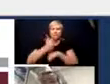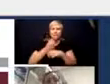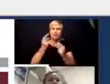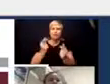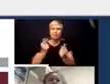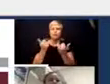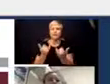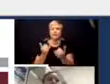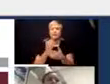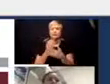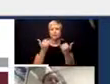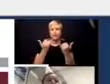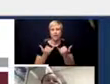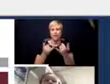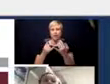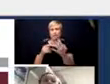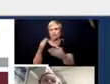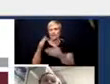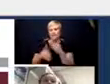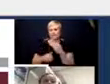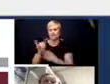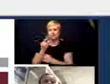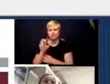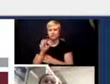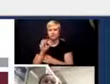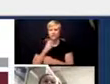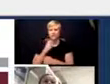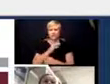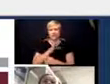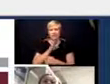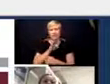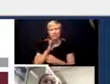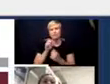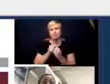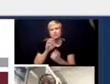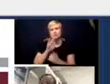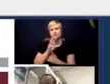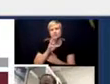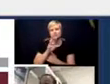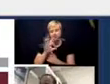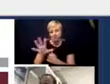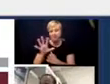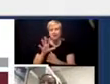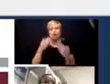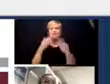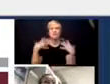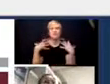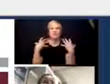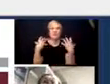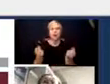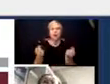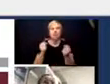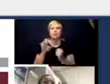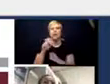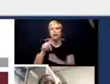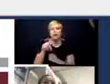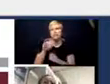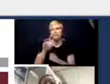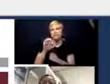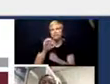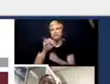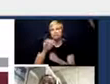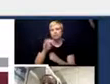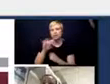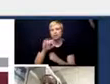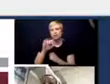June. It's staffed by 55 to 65 public health health epidemiologists and case investigators, 105 National